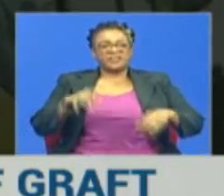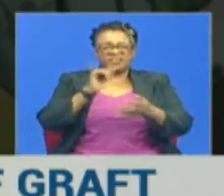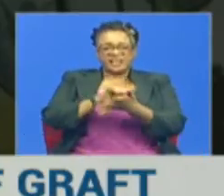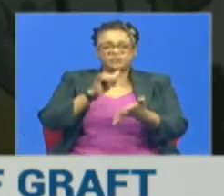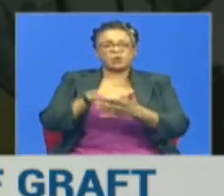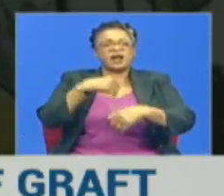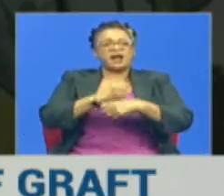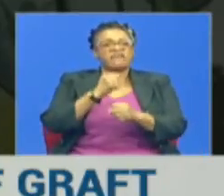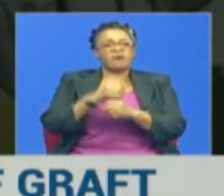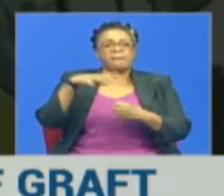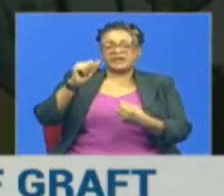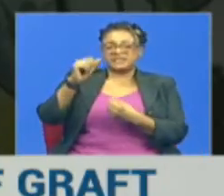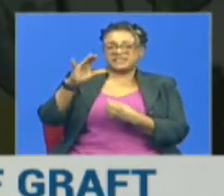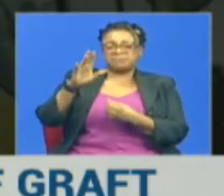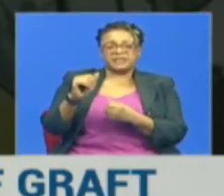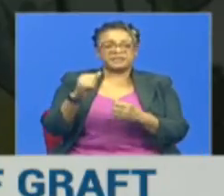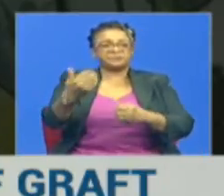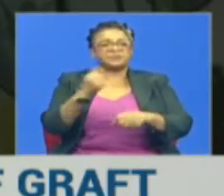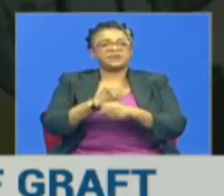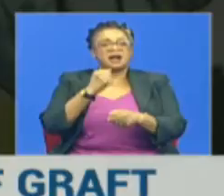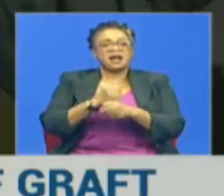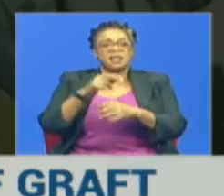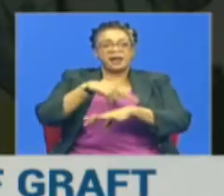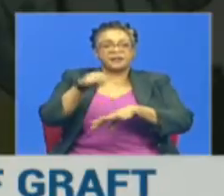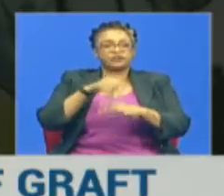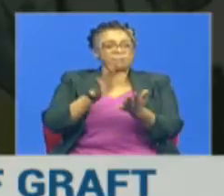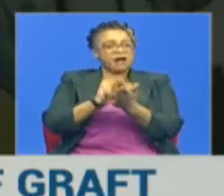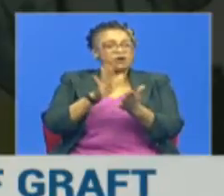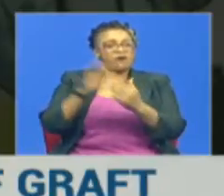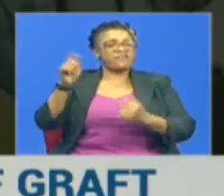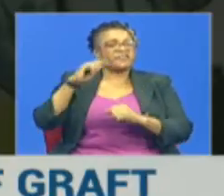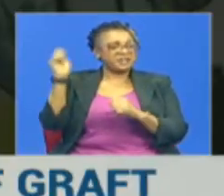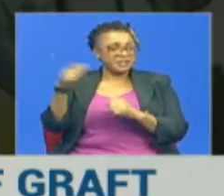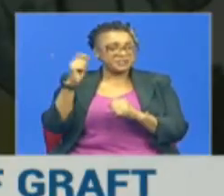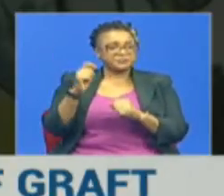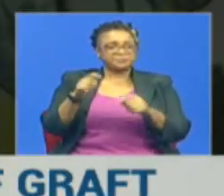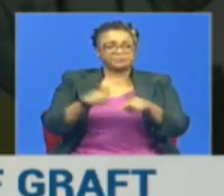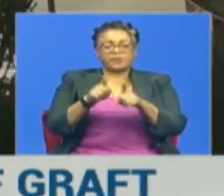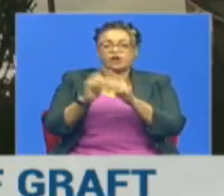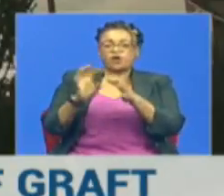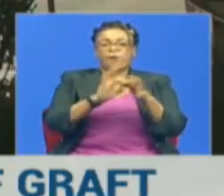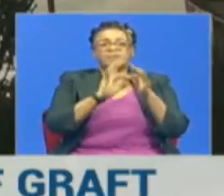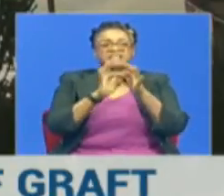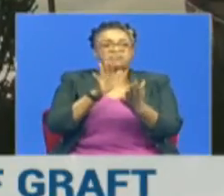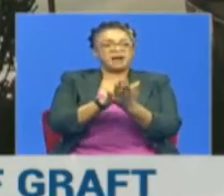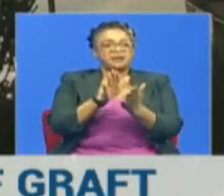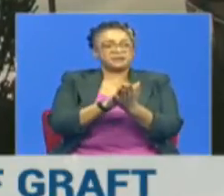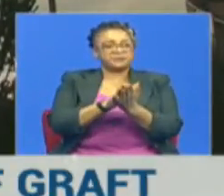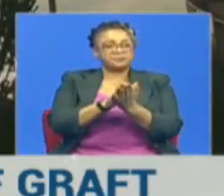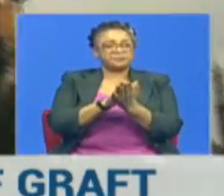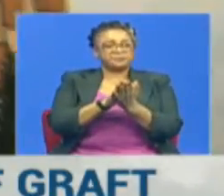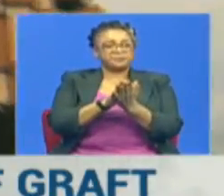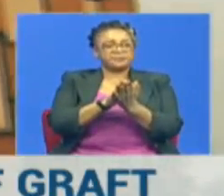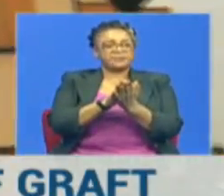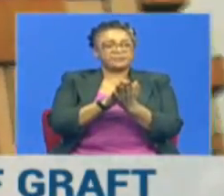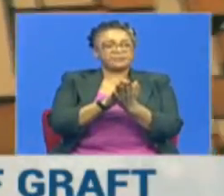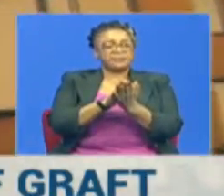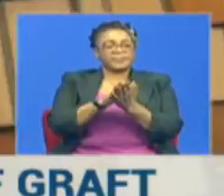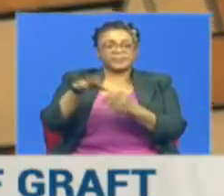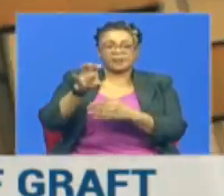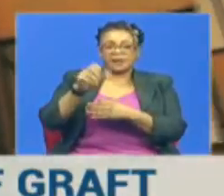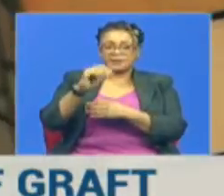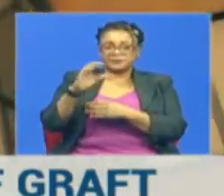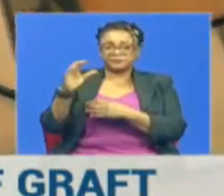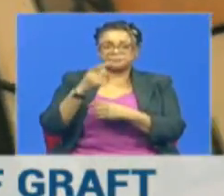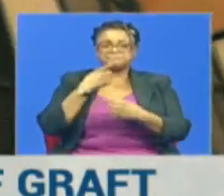NCPB's accounts held at the National Bank of Kenya and the Cooperative Bank. The ESCC says that while